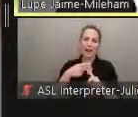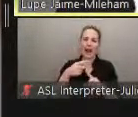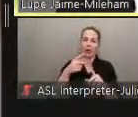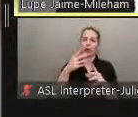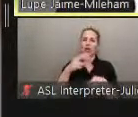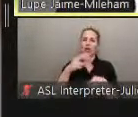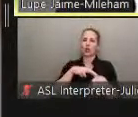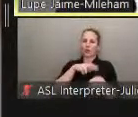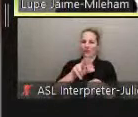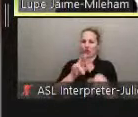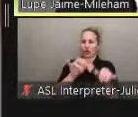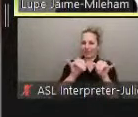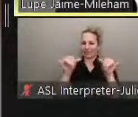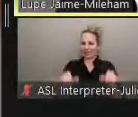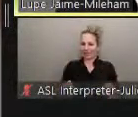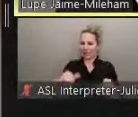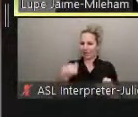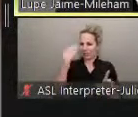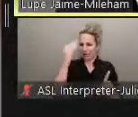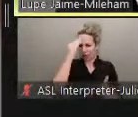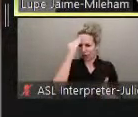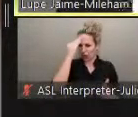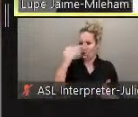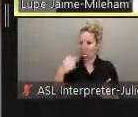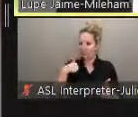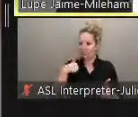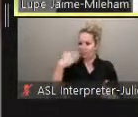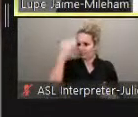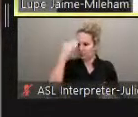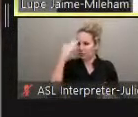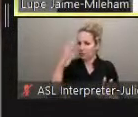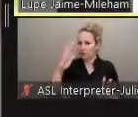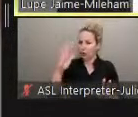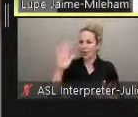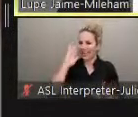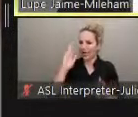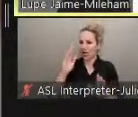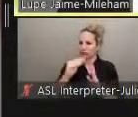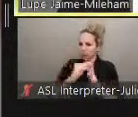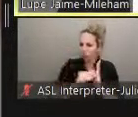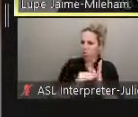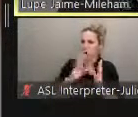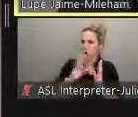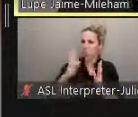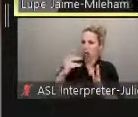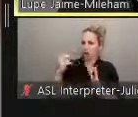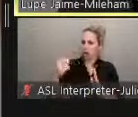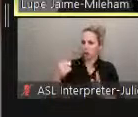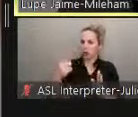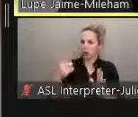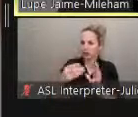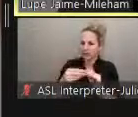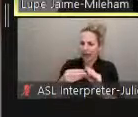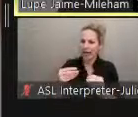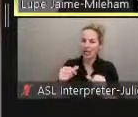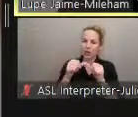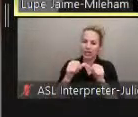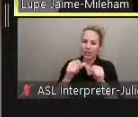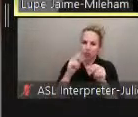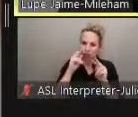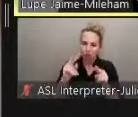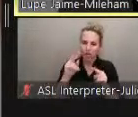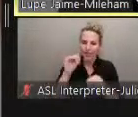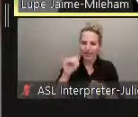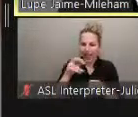system, and want to acknowledge that we acknowledge what you say, Deborah, and others in regards to having us continue to look at the